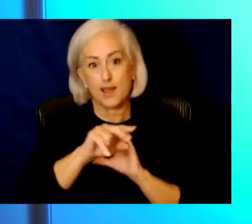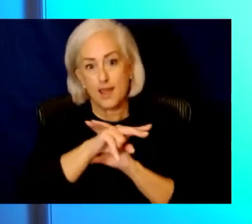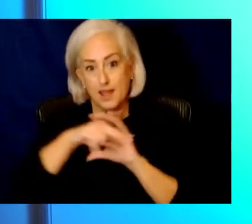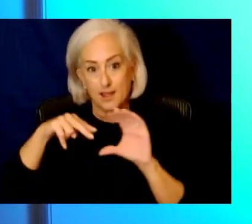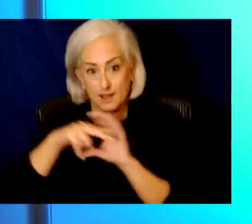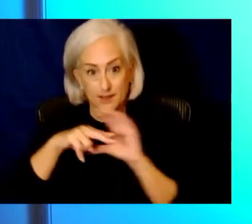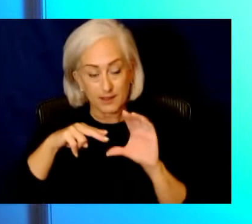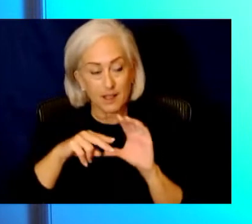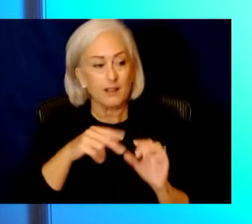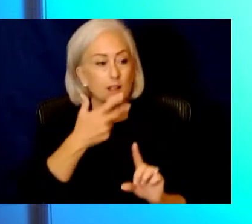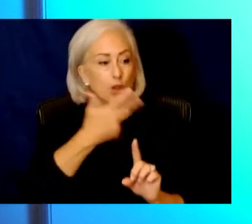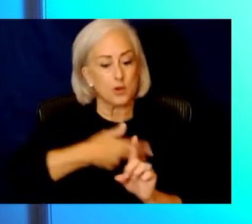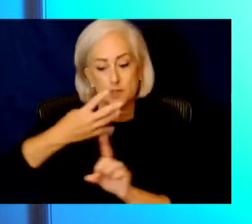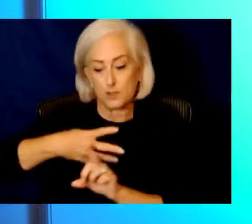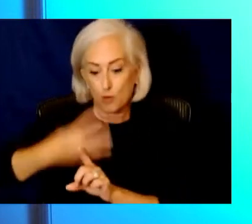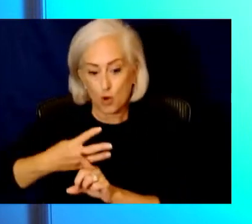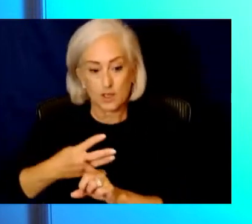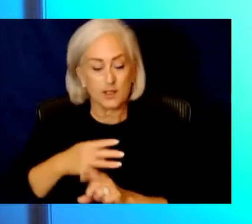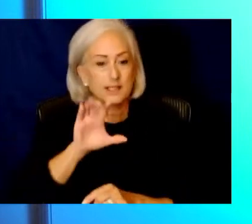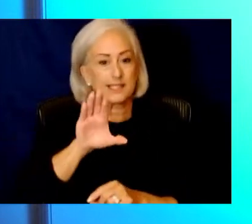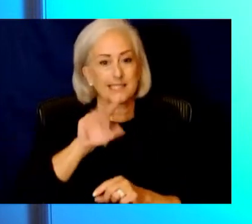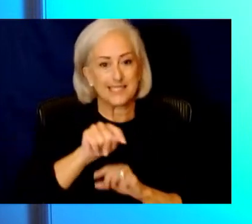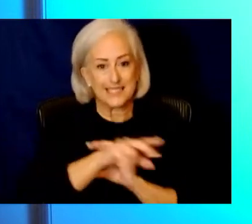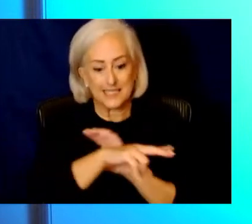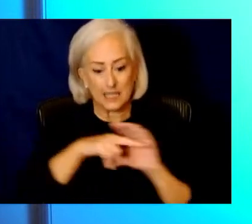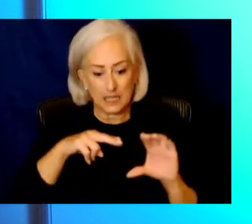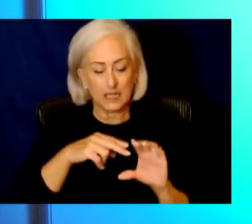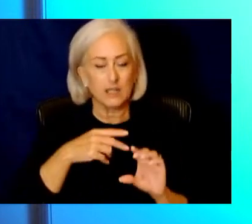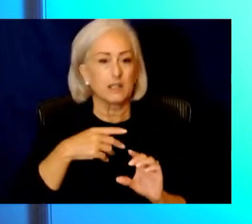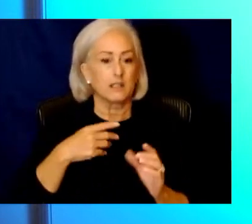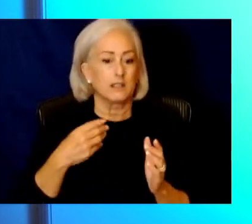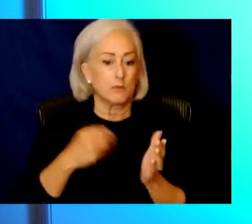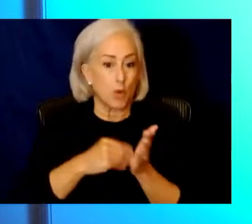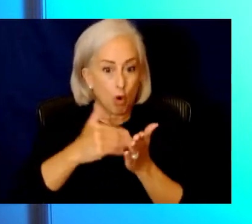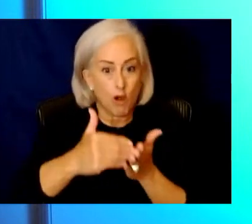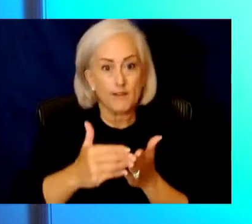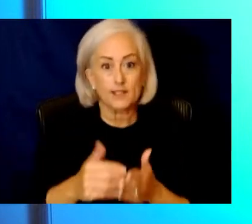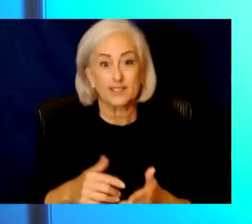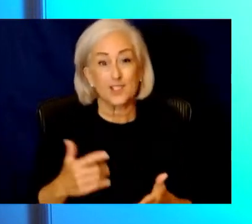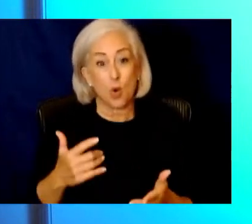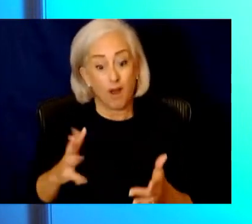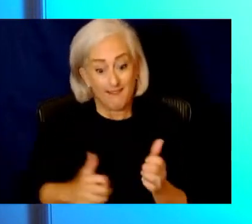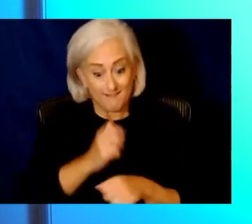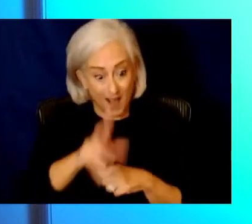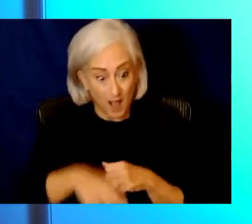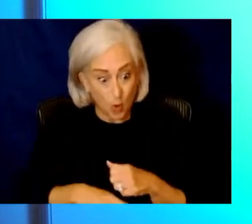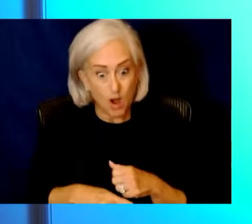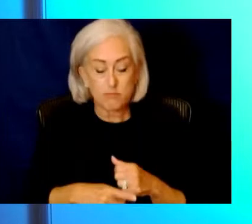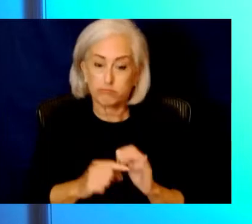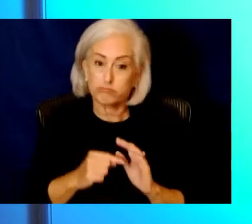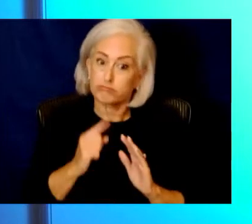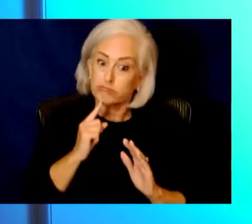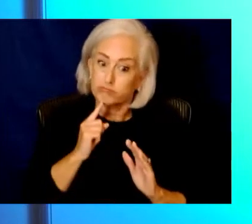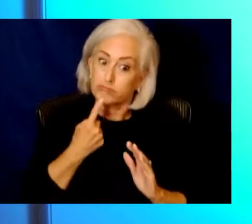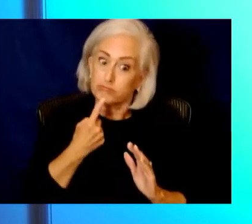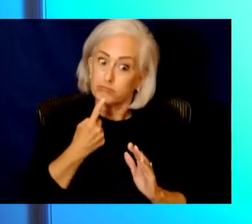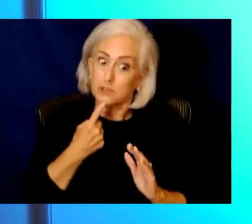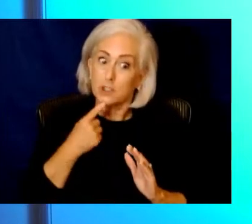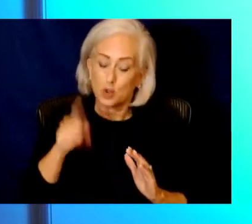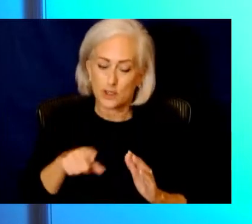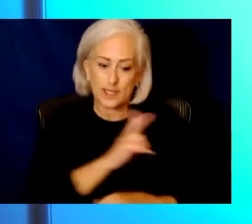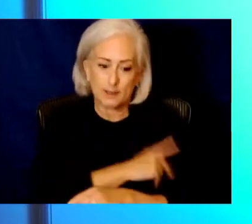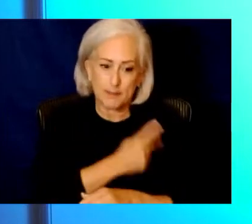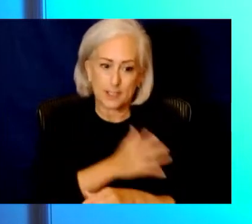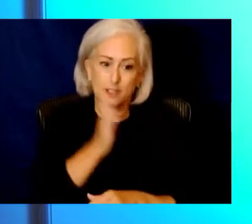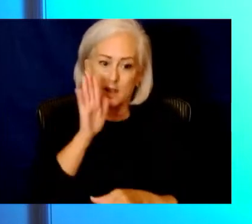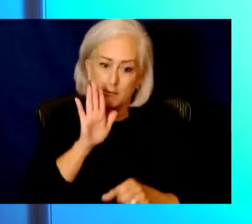CT scans a lot more frequently as well. And so the follow-up for this can be rather intense, and so you need a patient that can be dedicated to that follow-up as well in order